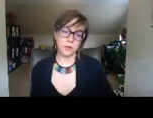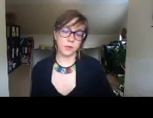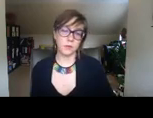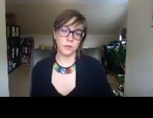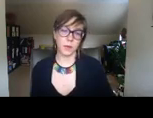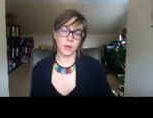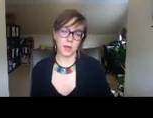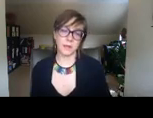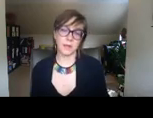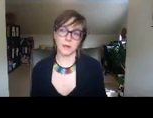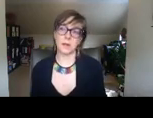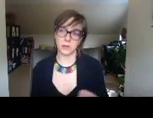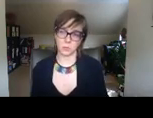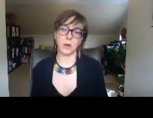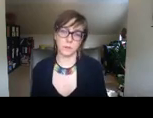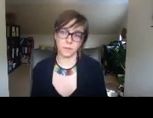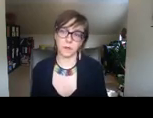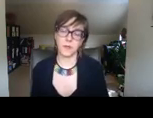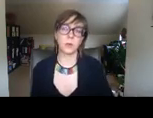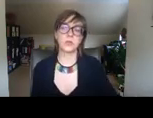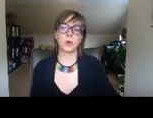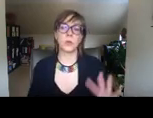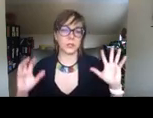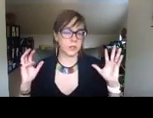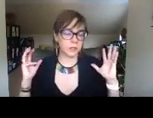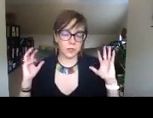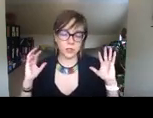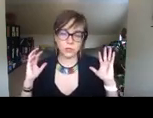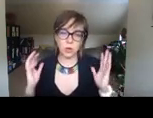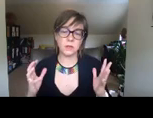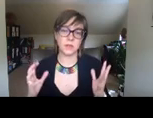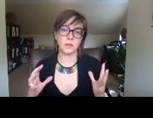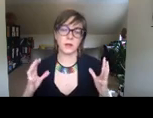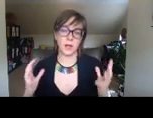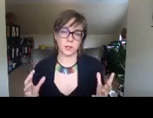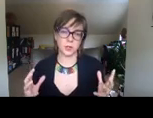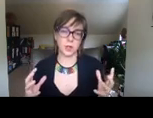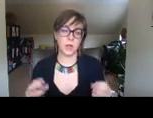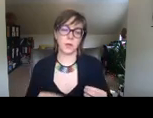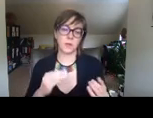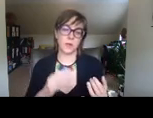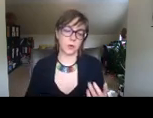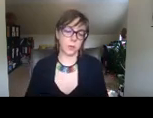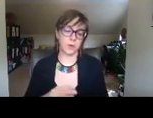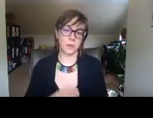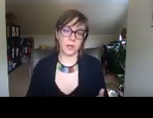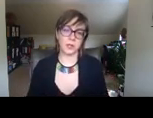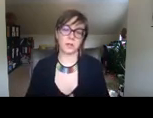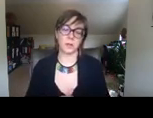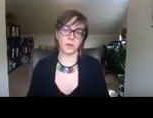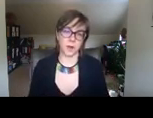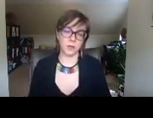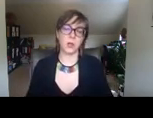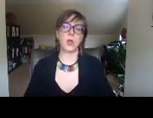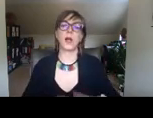that I interviewed for that podcast said as well. There was such a strong sense of connection between the interpreter, the patients,